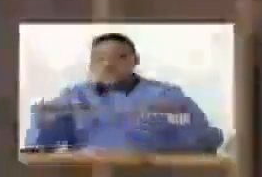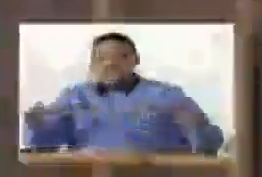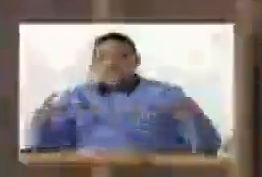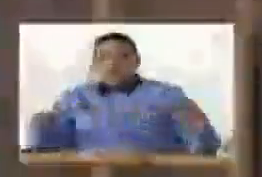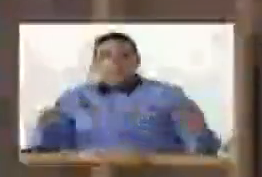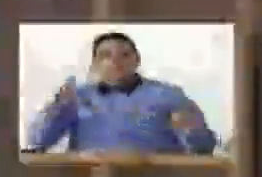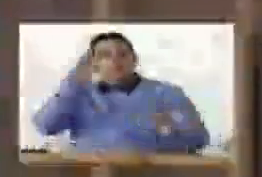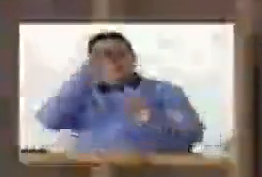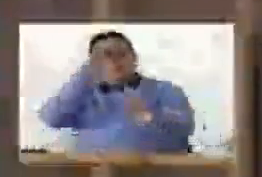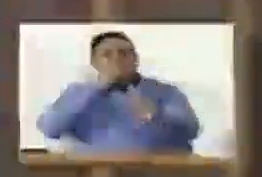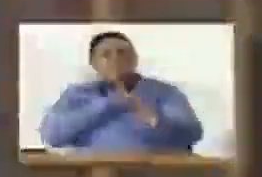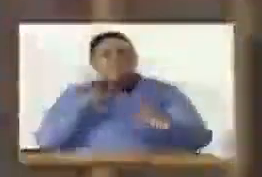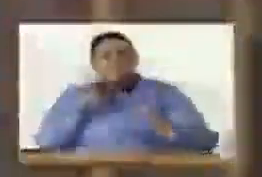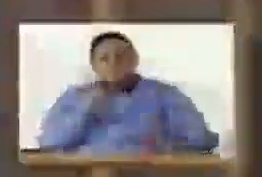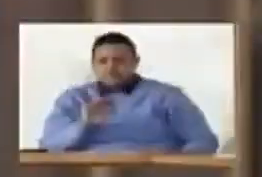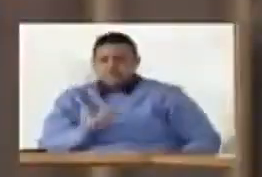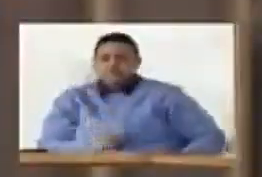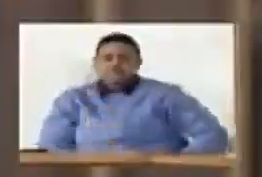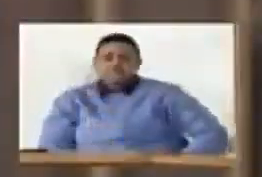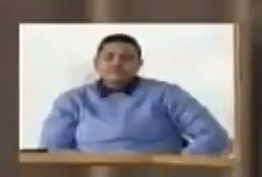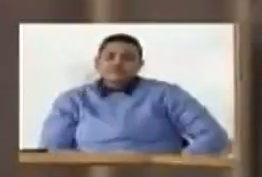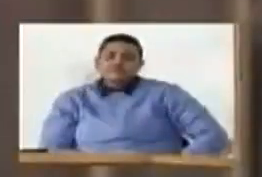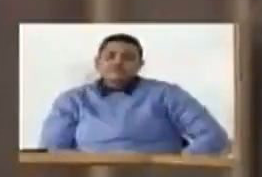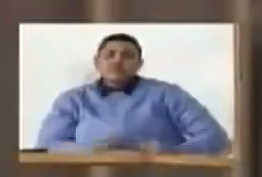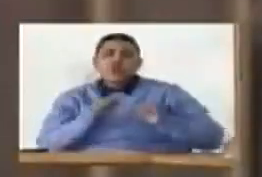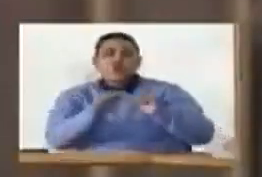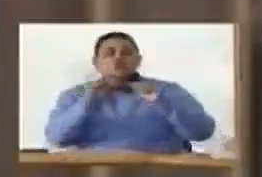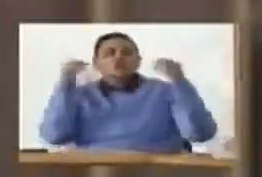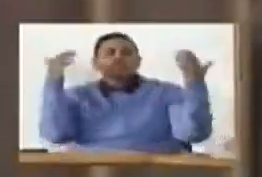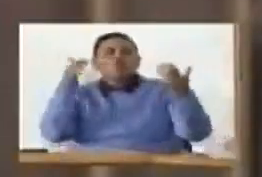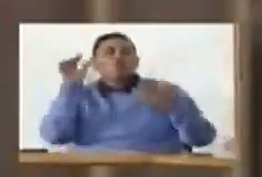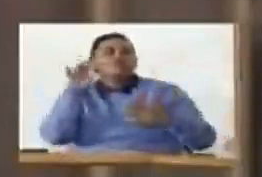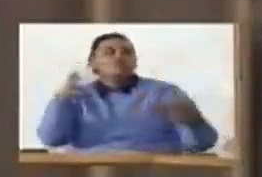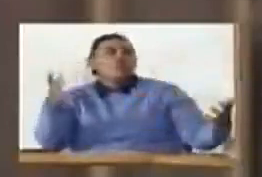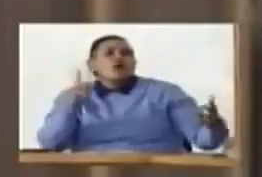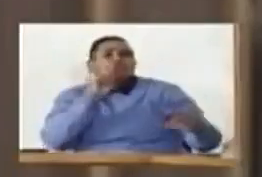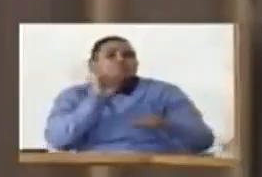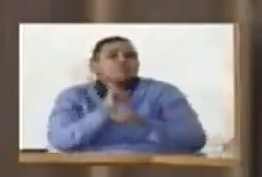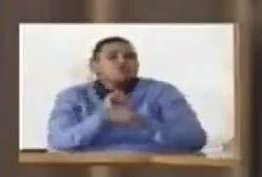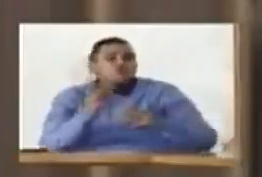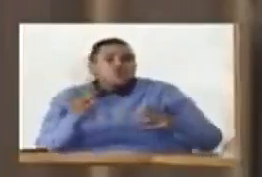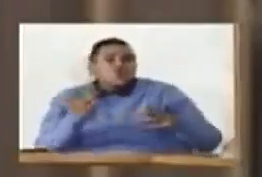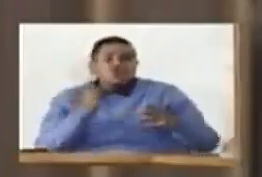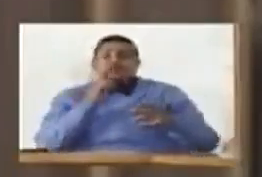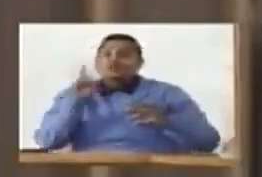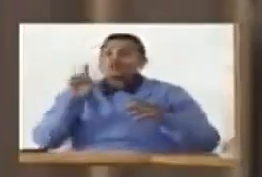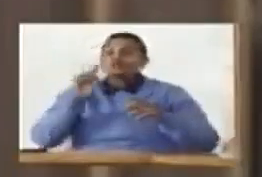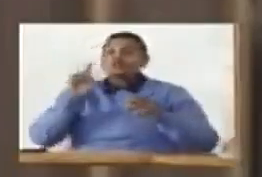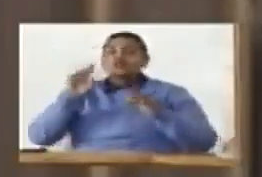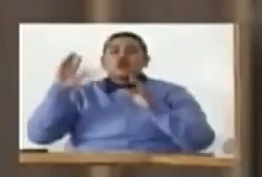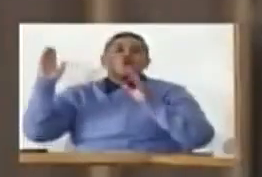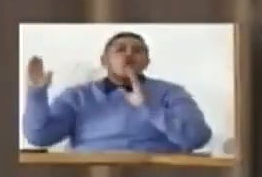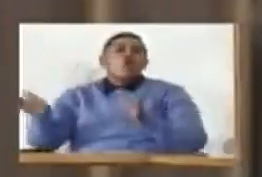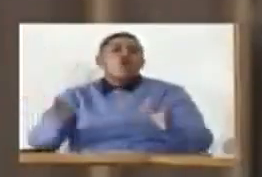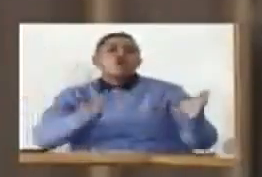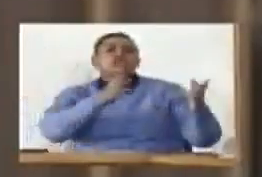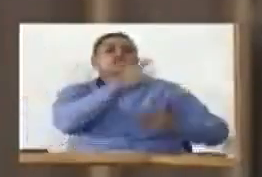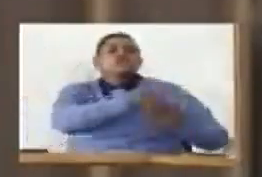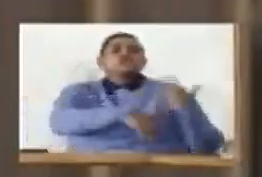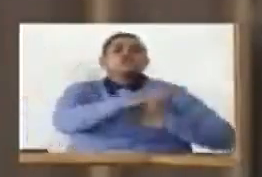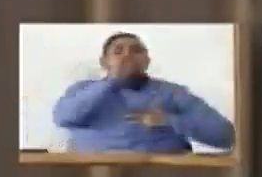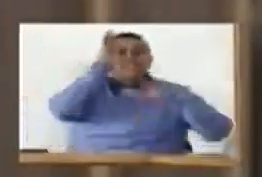Honorable members, continued focus will be placed on ensuring that an orderly society is created